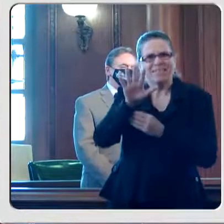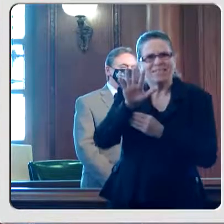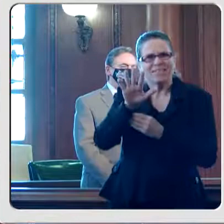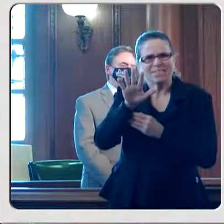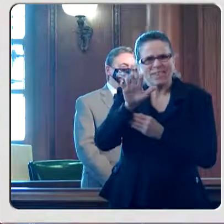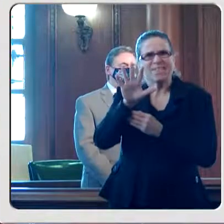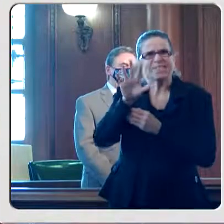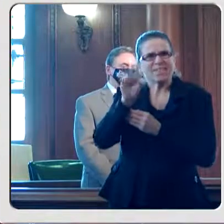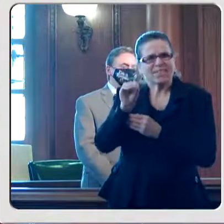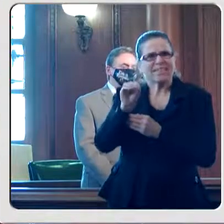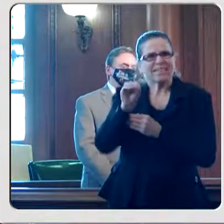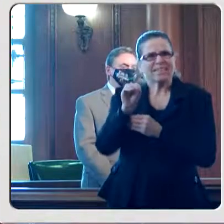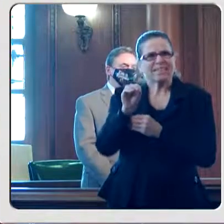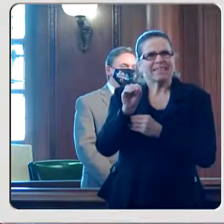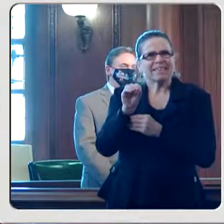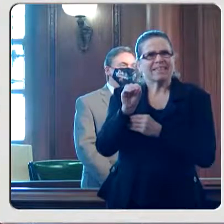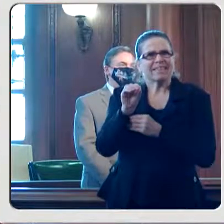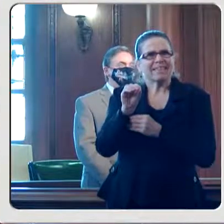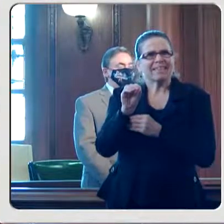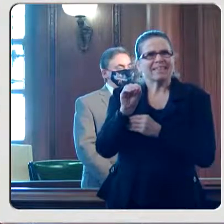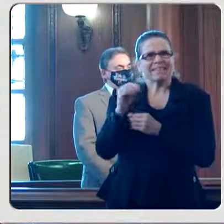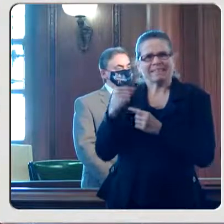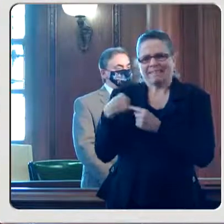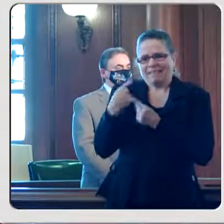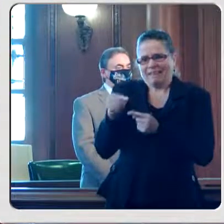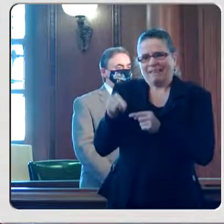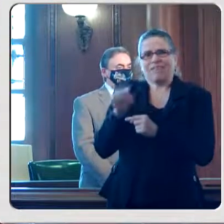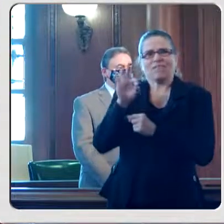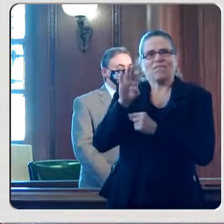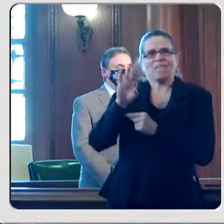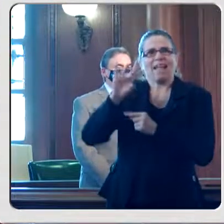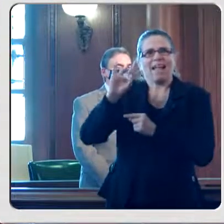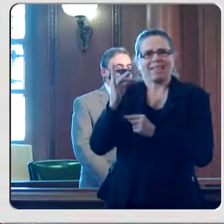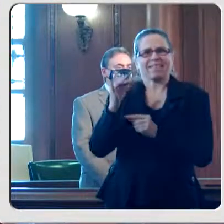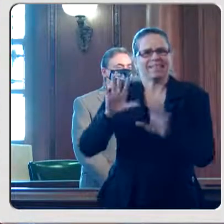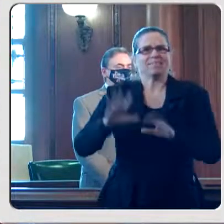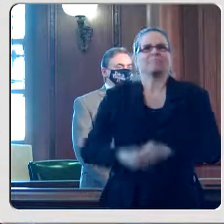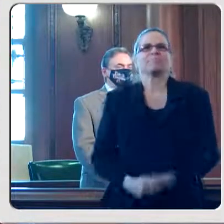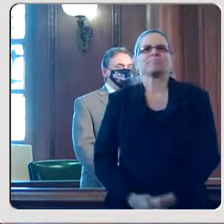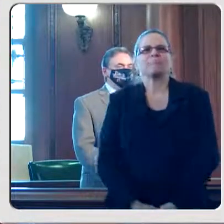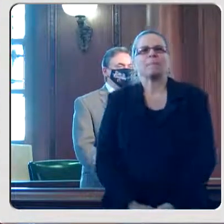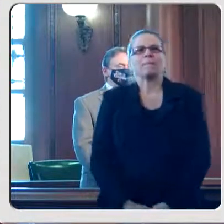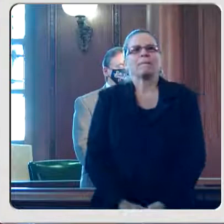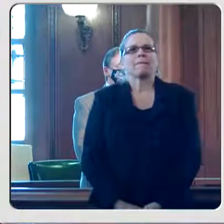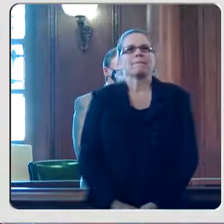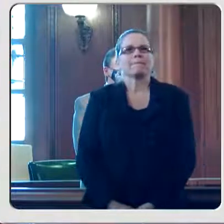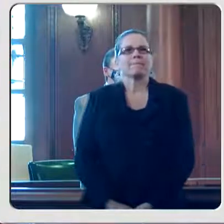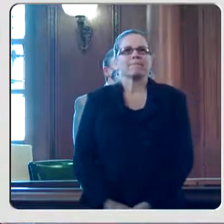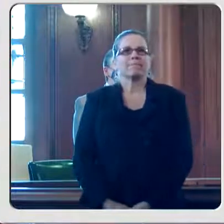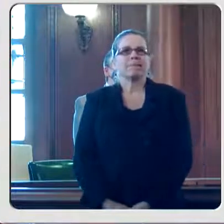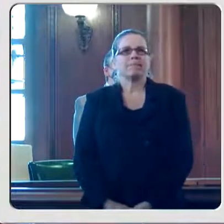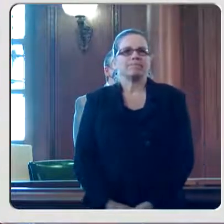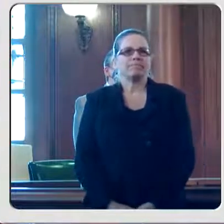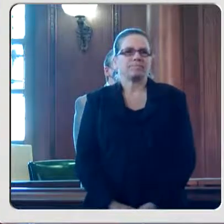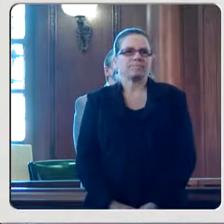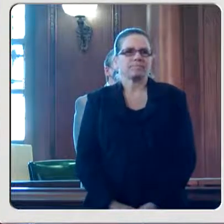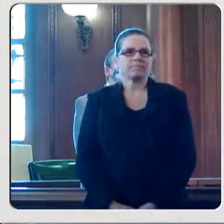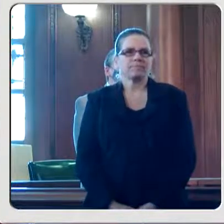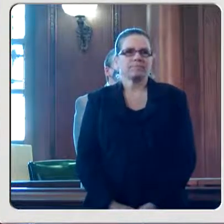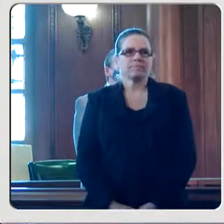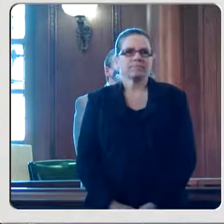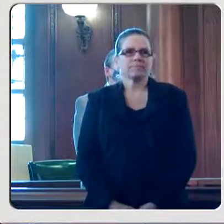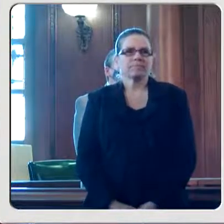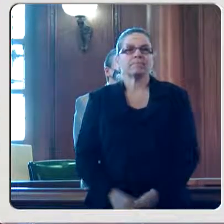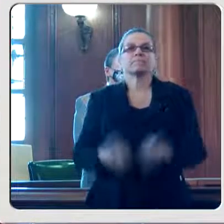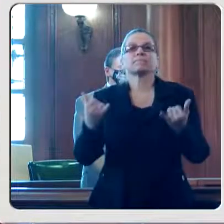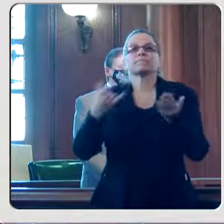you for the communication director for the city of Springfield. We want to look at the zip codes